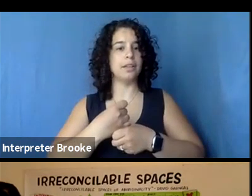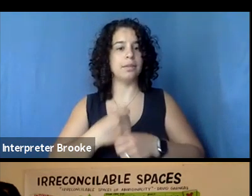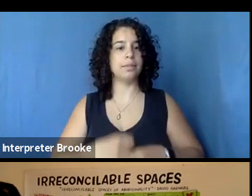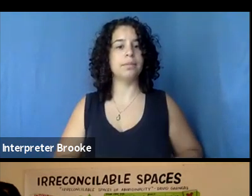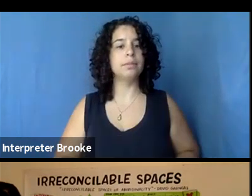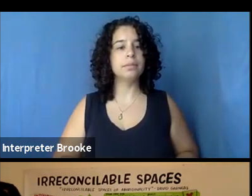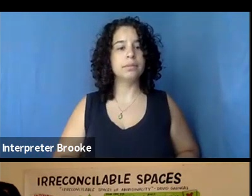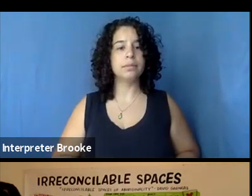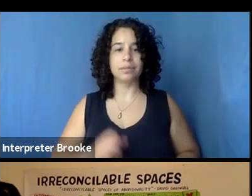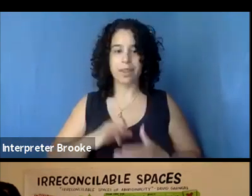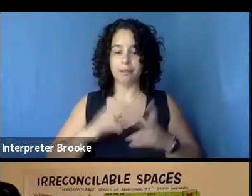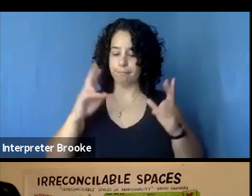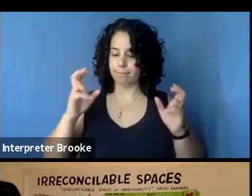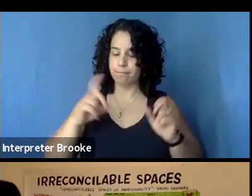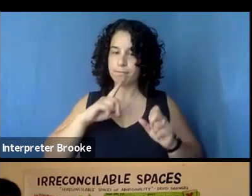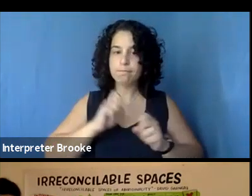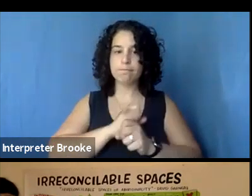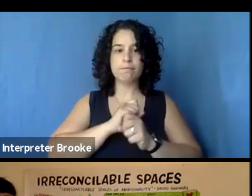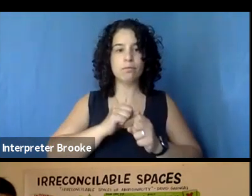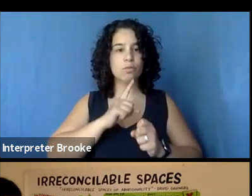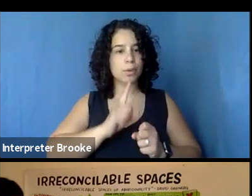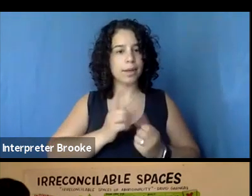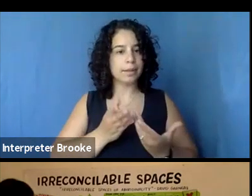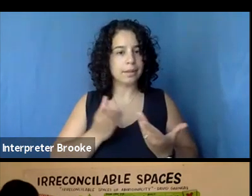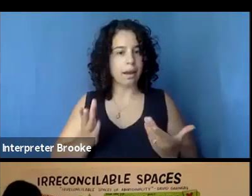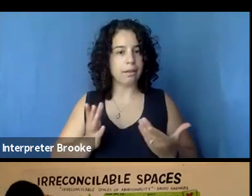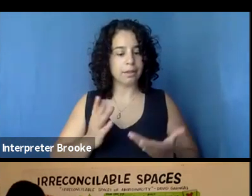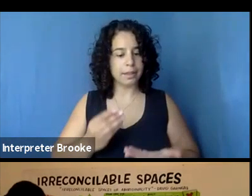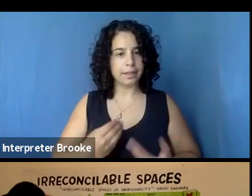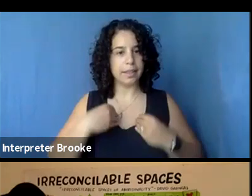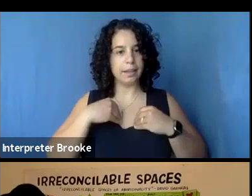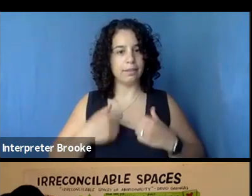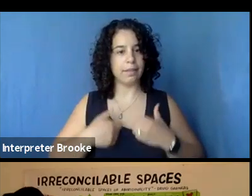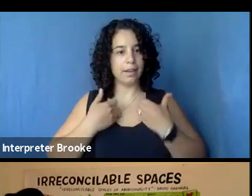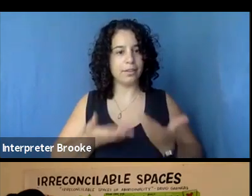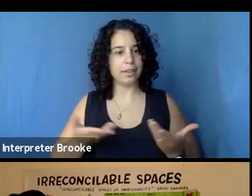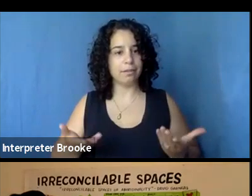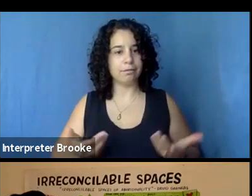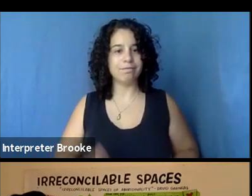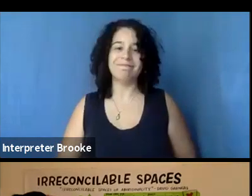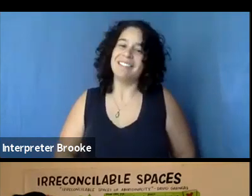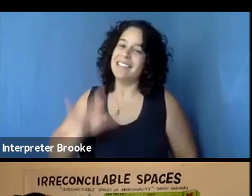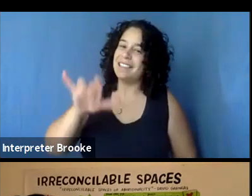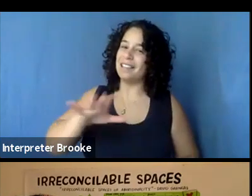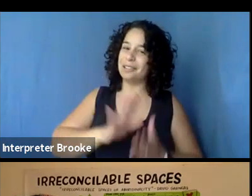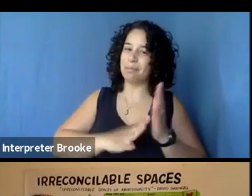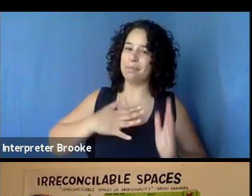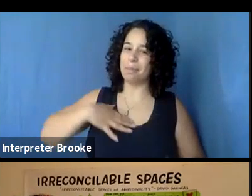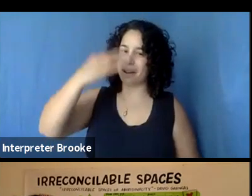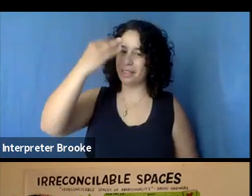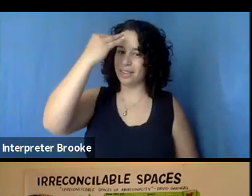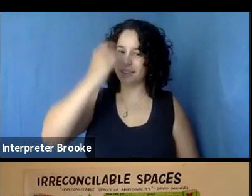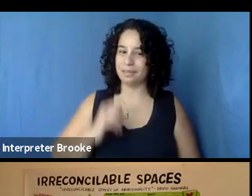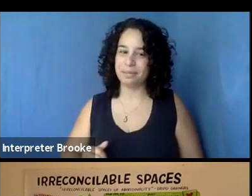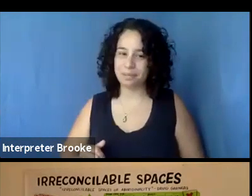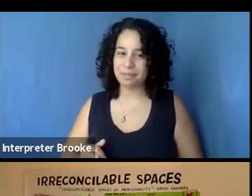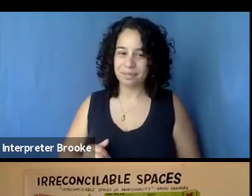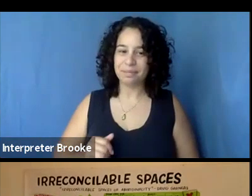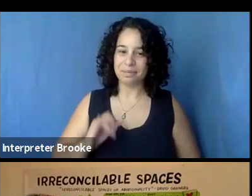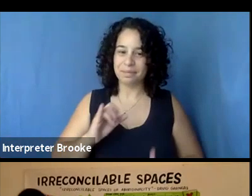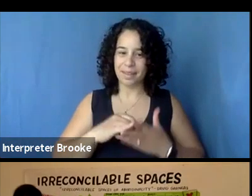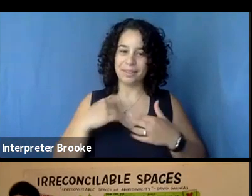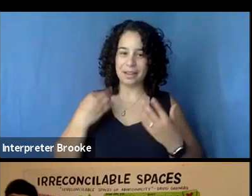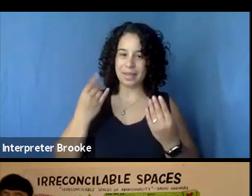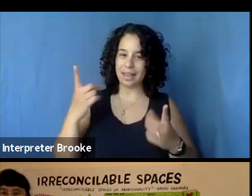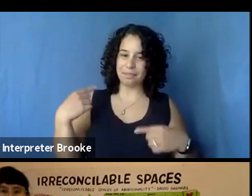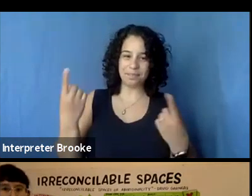the real stuff, the life stuff. Right? That's what I think. That's what I was thinking anyway.